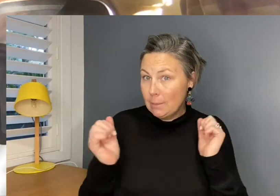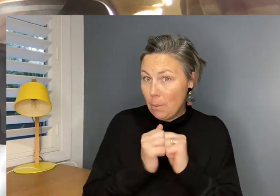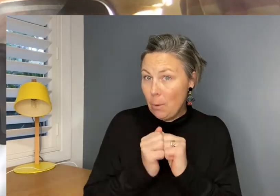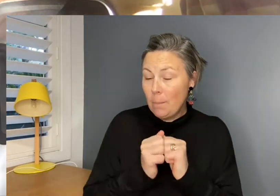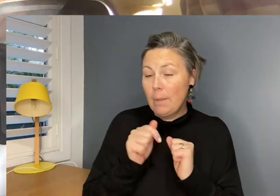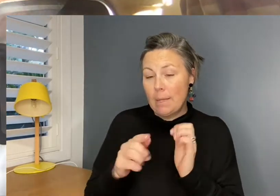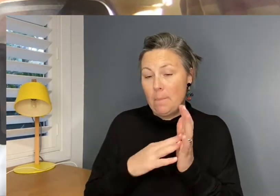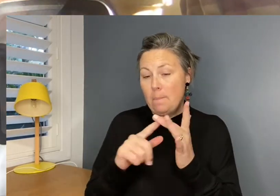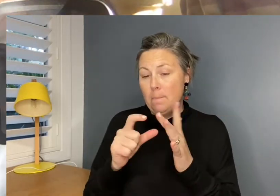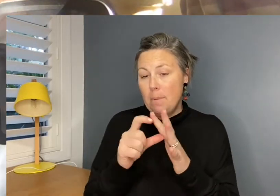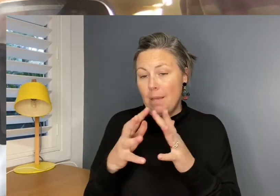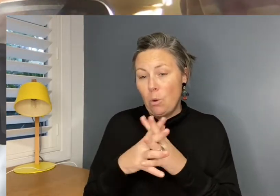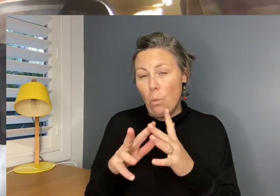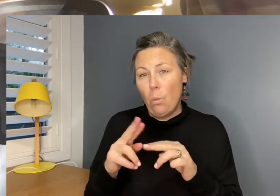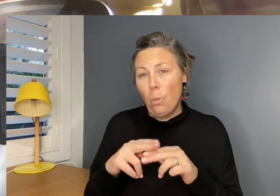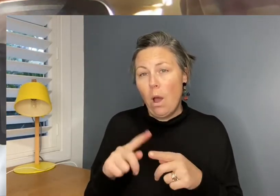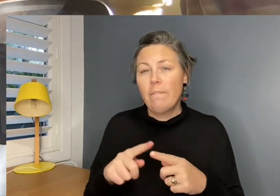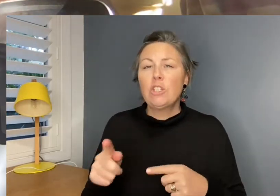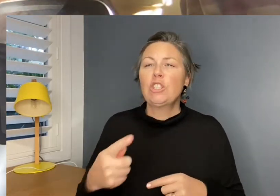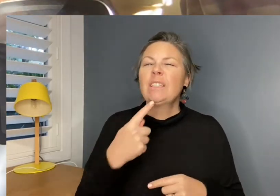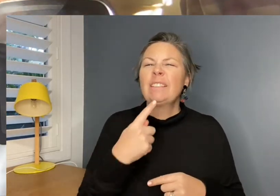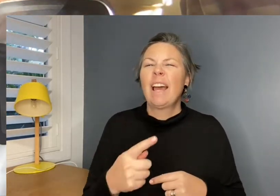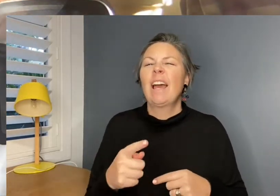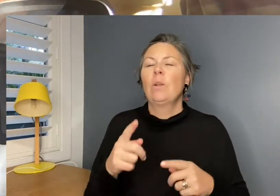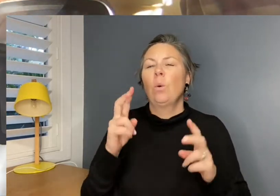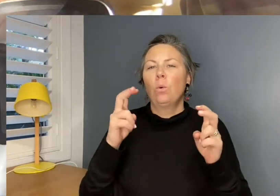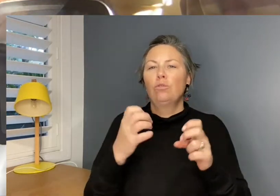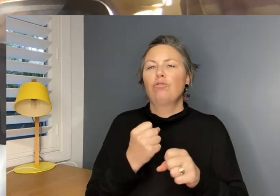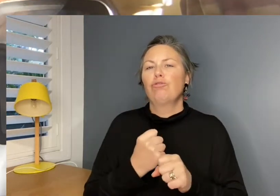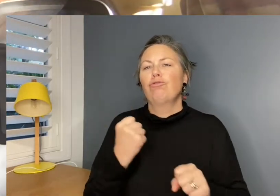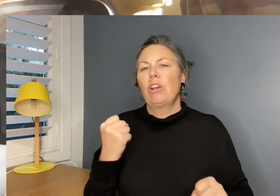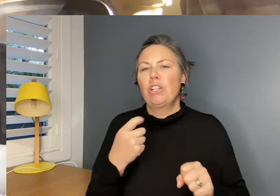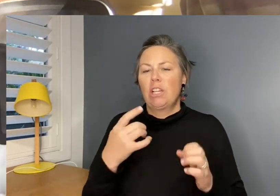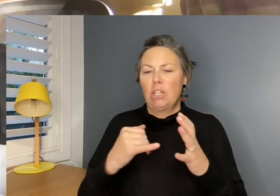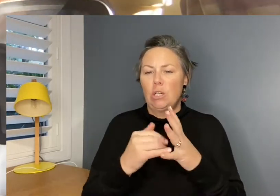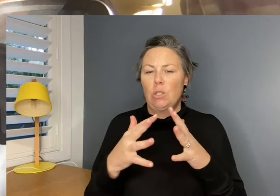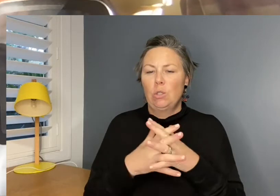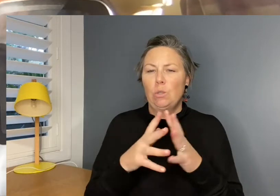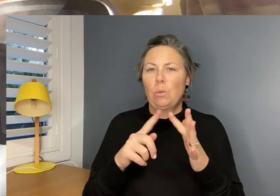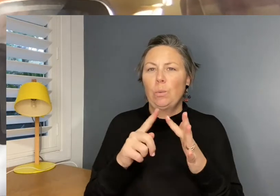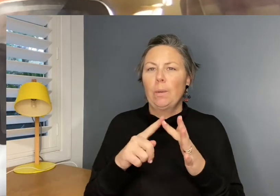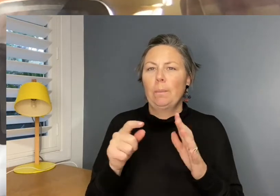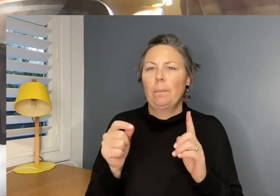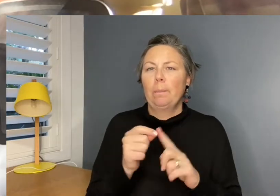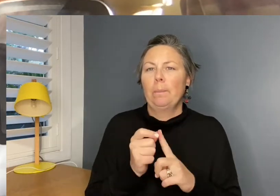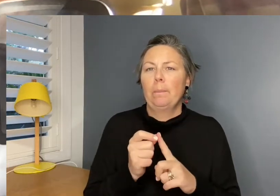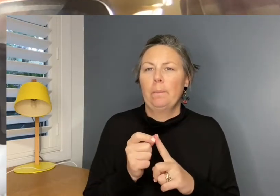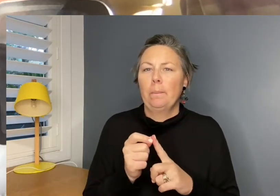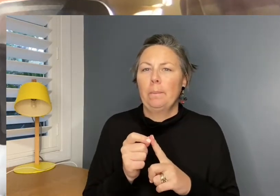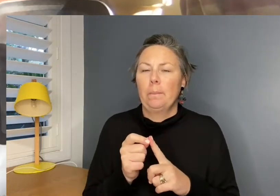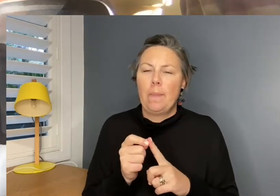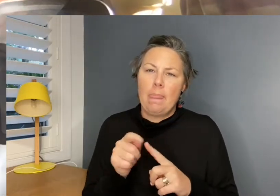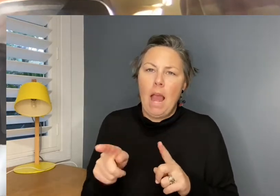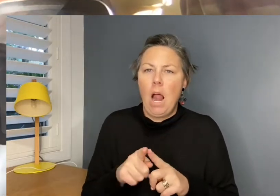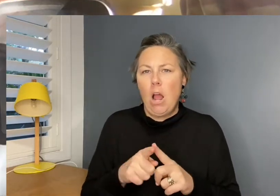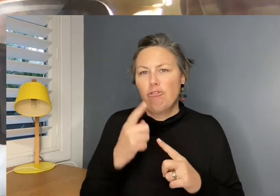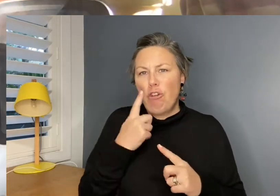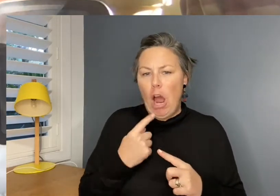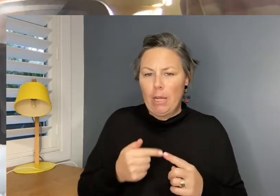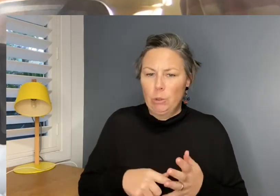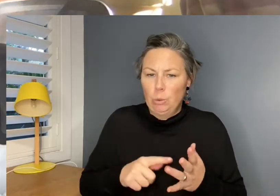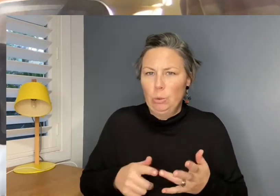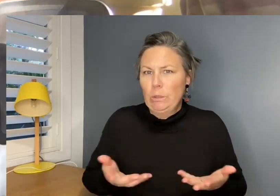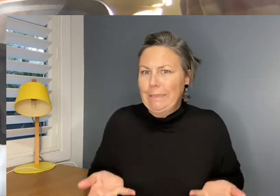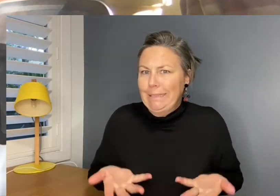midwife, she was suggesting things like doing a stretch and sweep, and that's like, let's call it like the lesser of evils of early